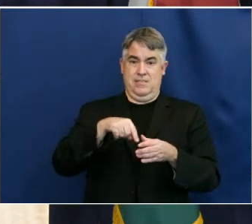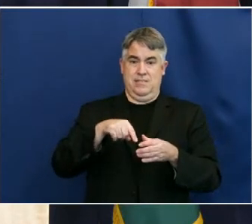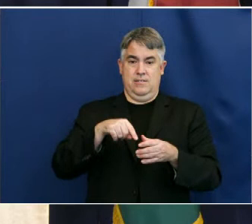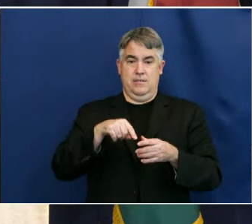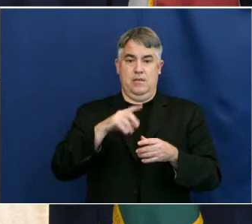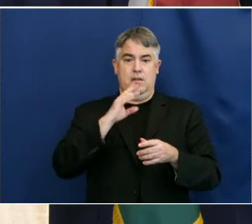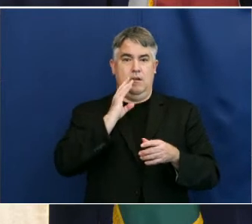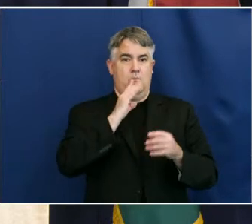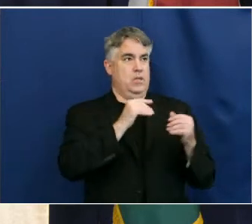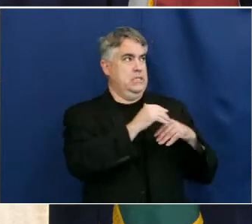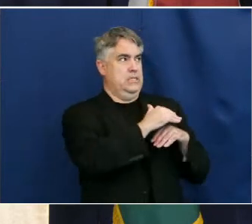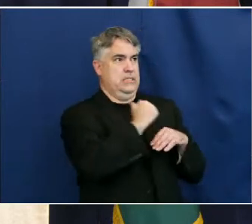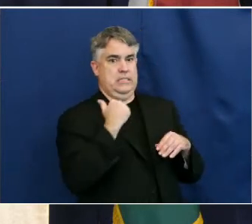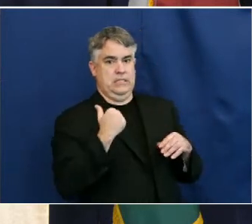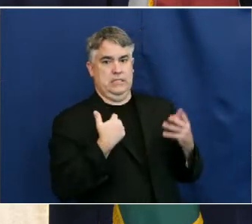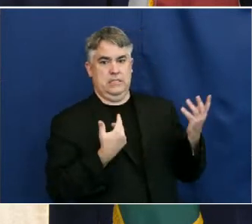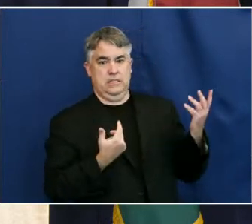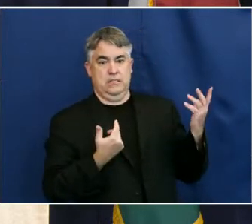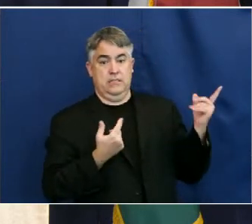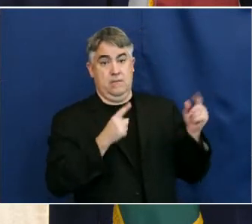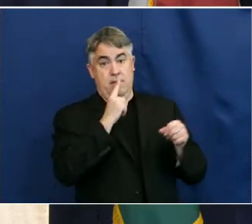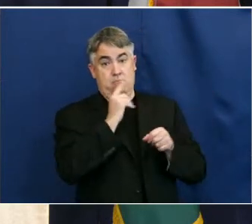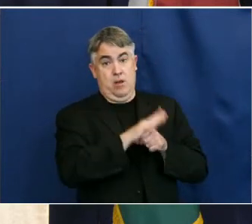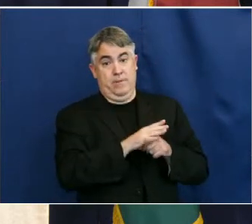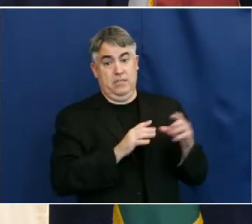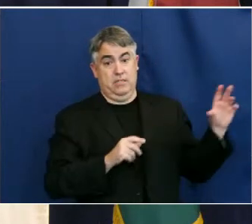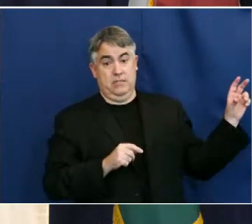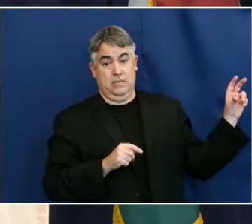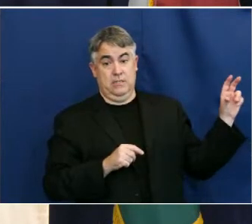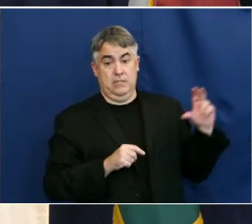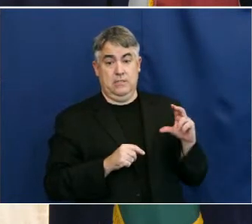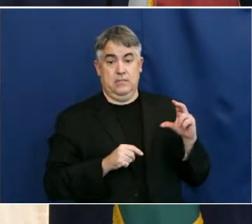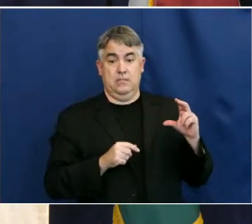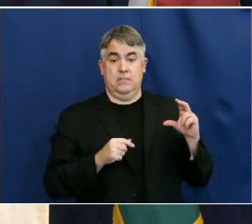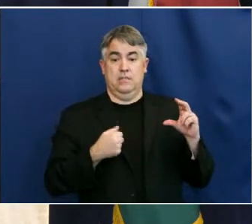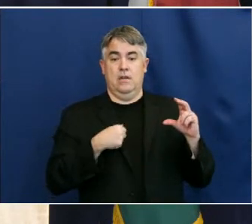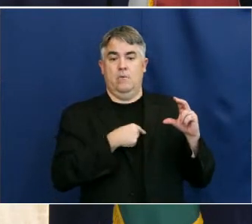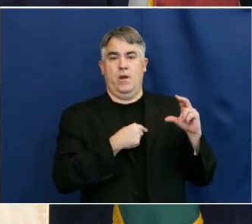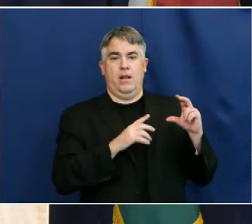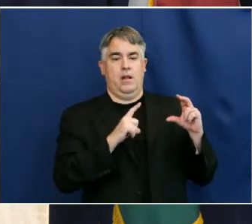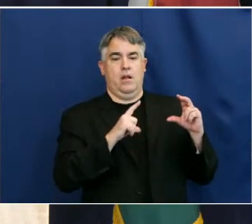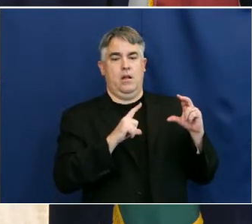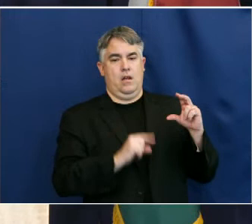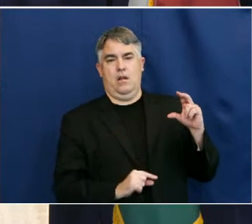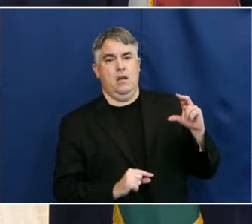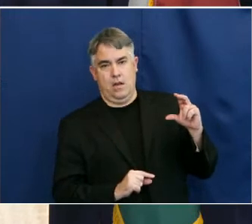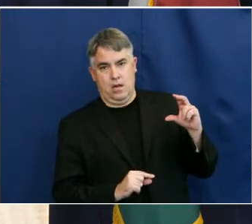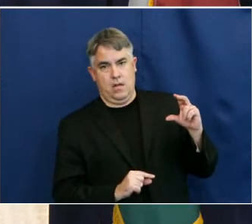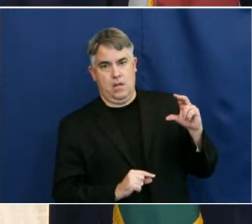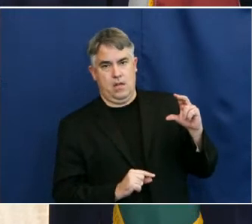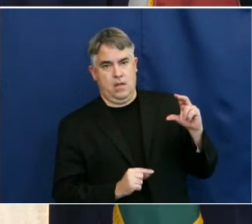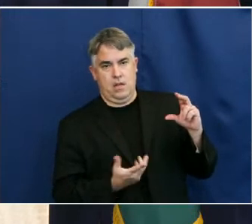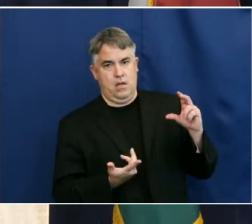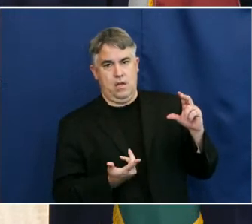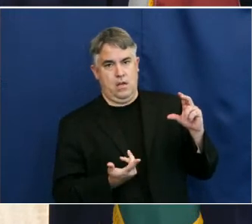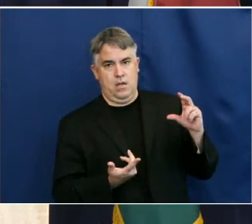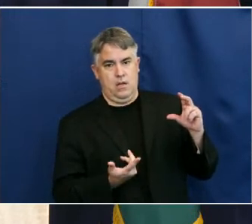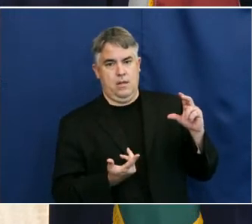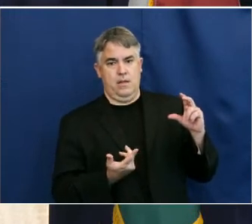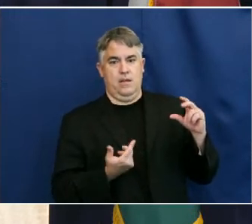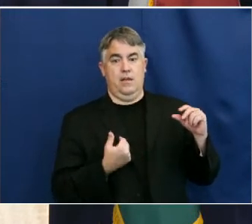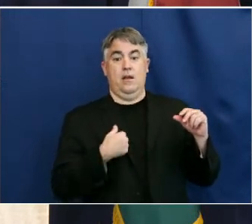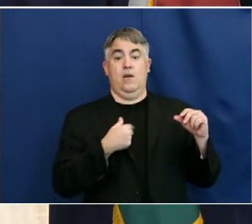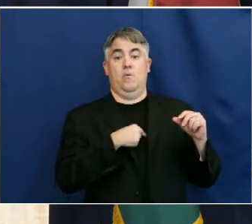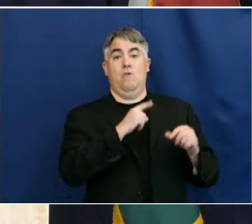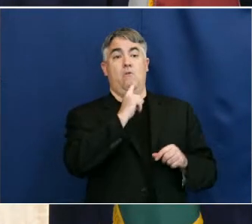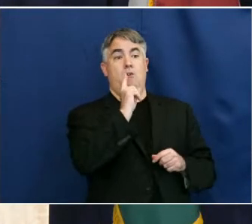amount in any given week. And we order and receive vaccinations